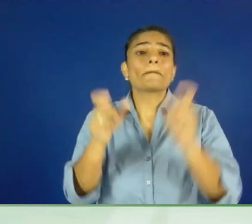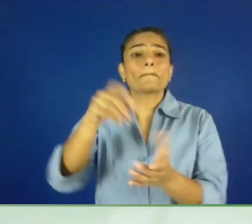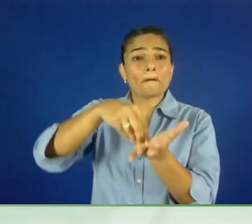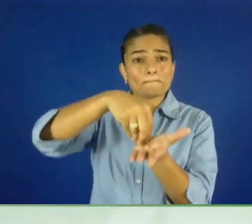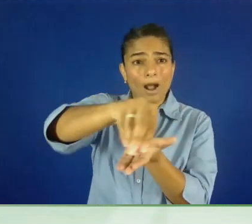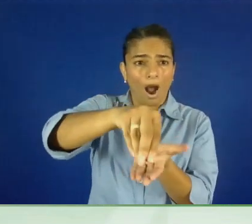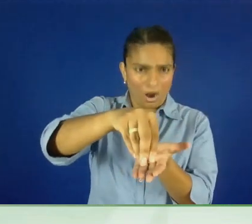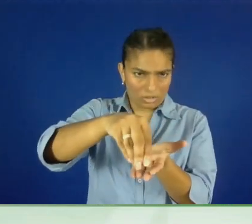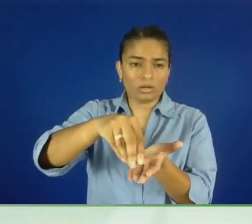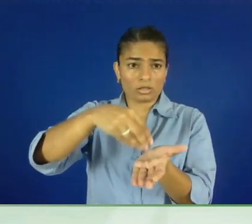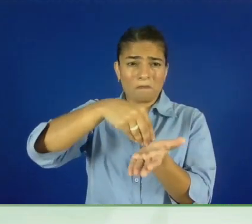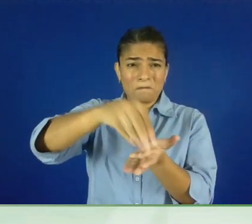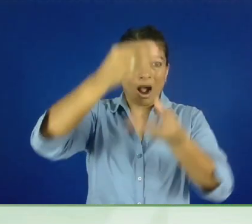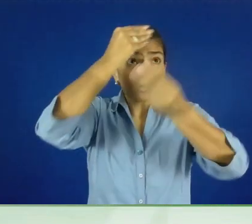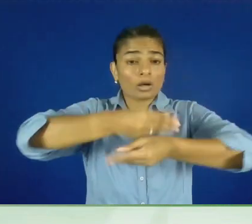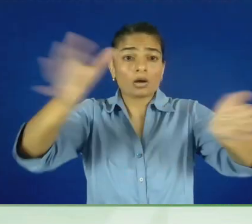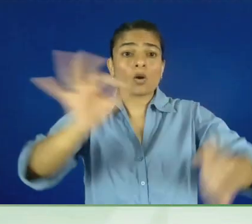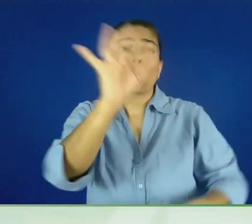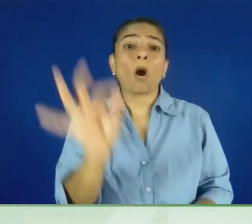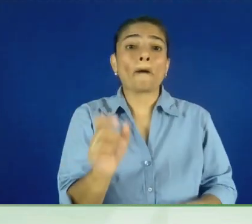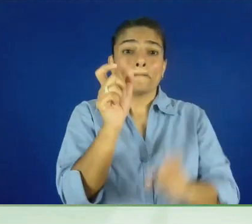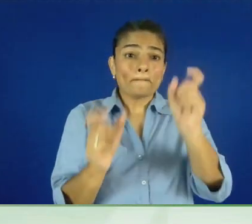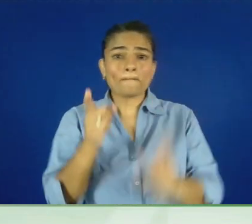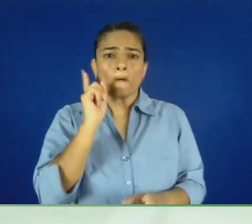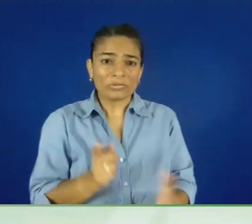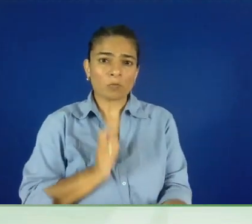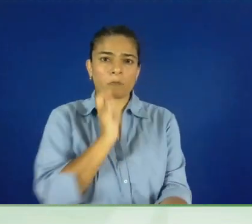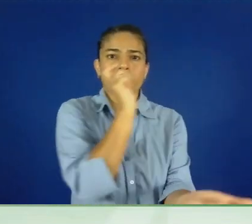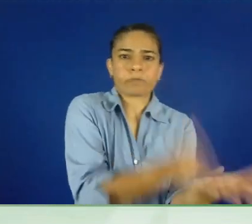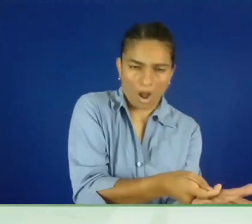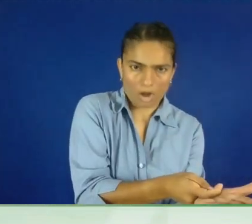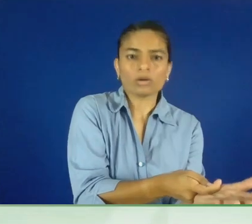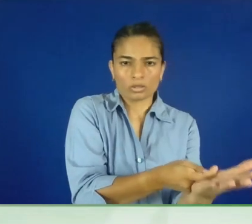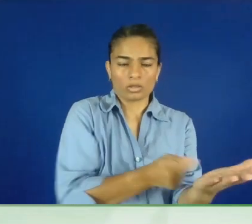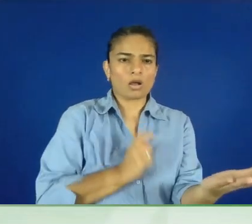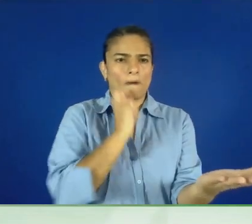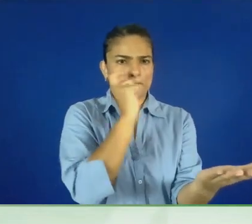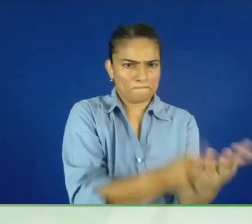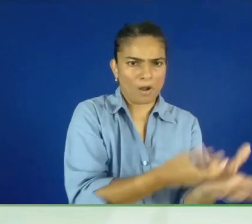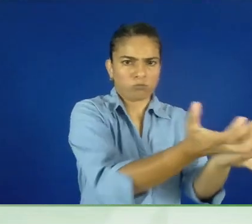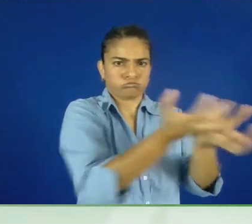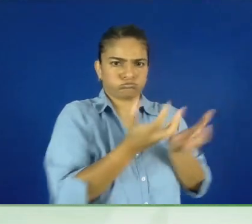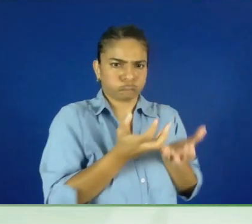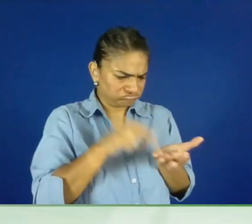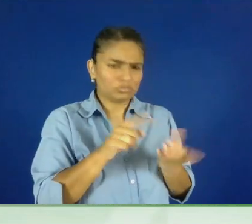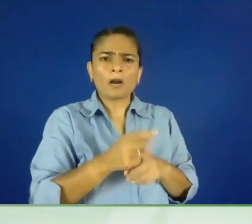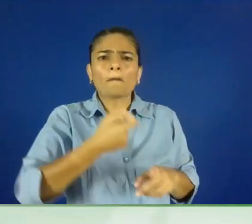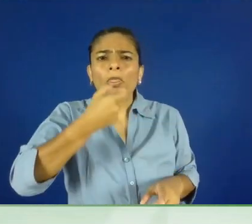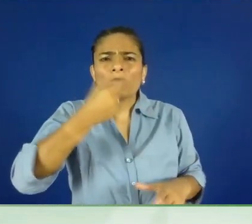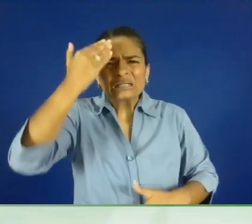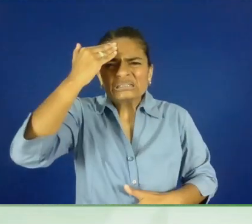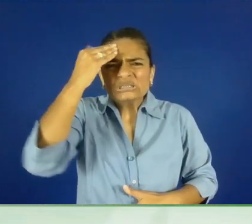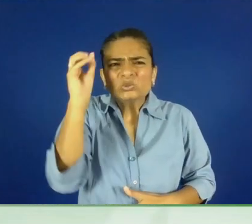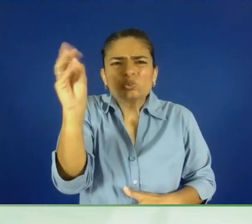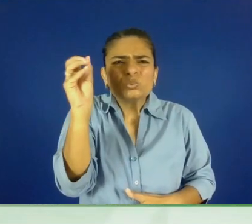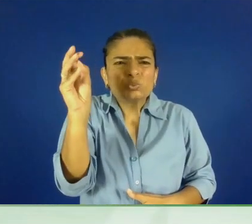aspirin packages, to say this package has these potential harmful side effects. No blind people were involved in this. The deaf probably aren't going to get